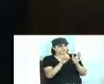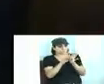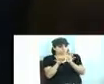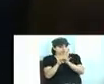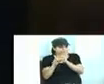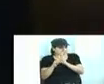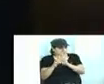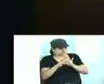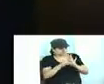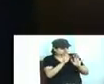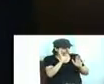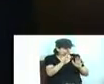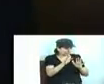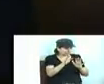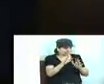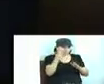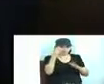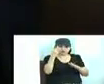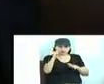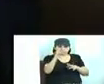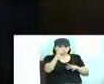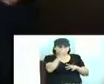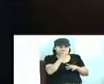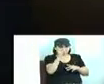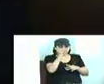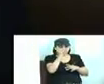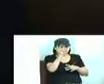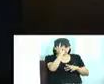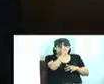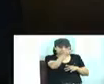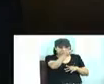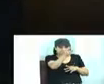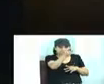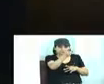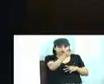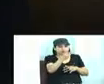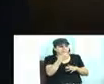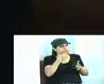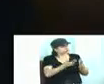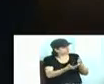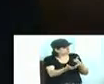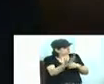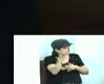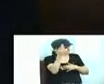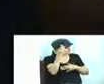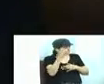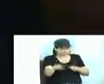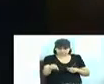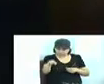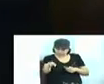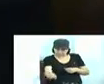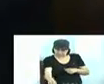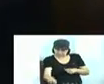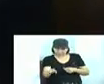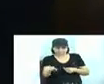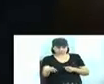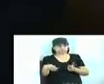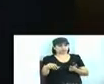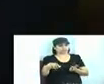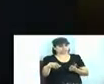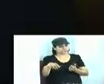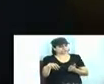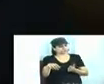green target, he says good morning to us, and then he just goes about his business. He puts down one of those Velcro golf